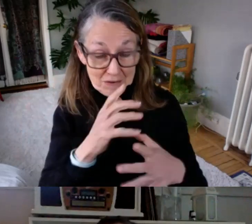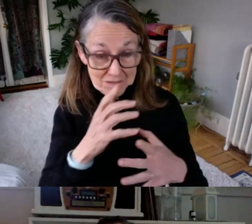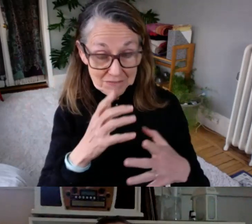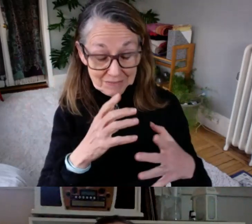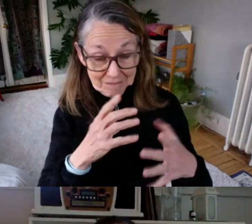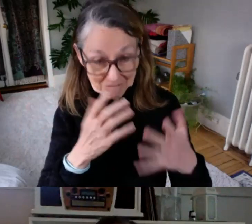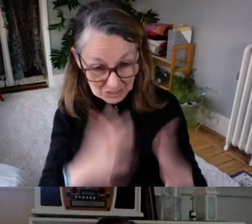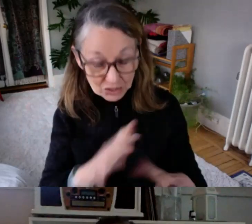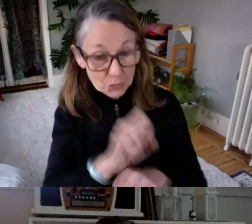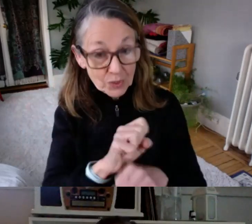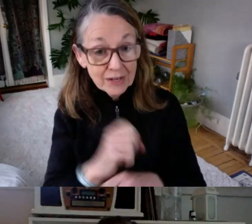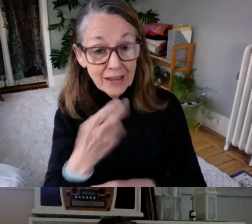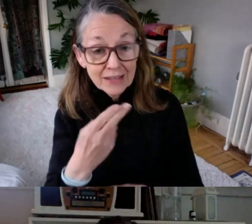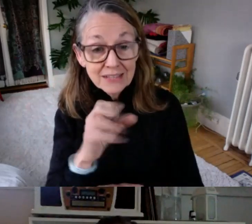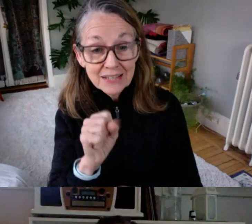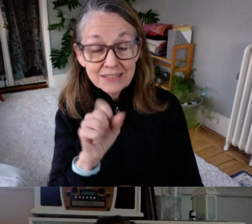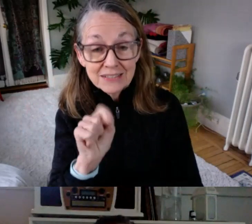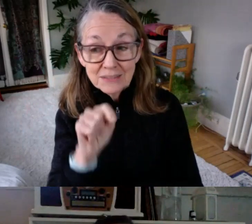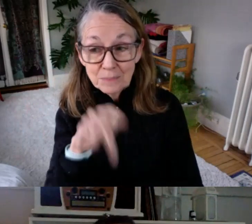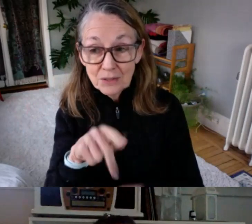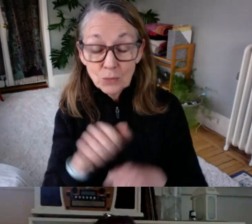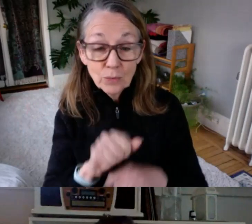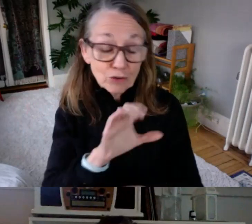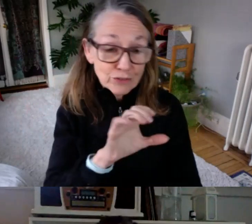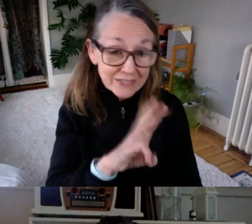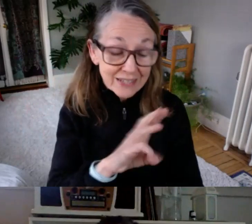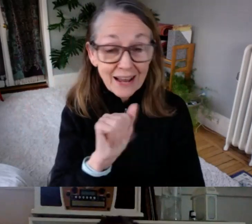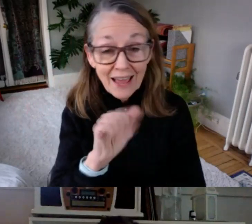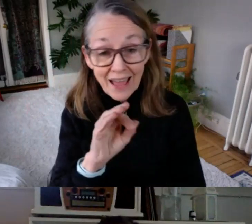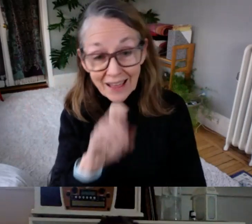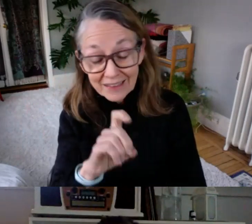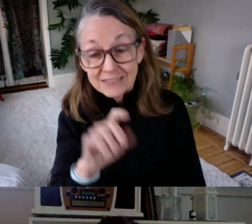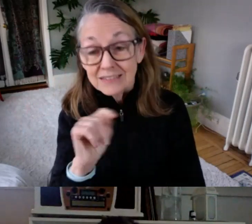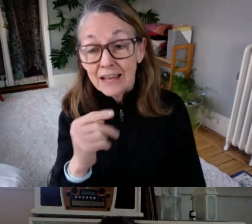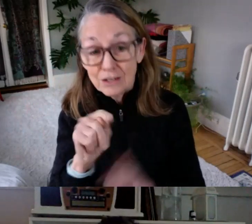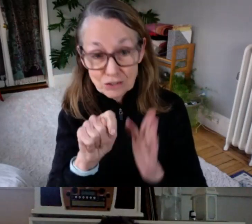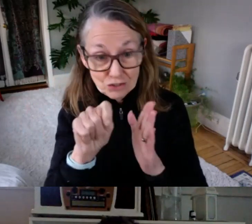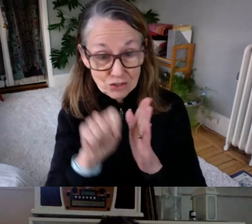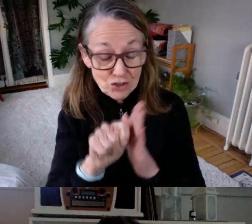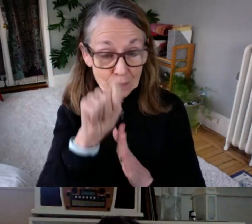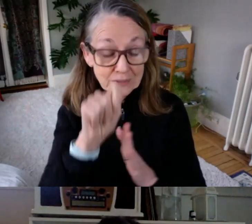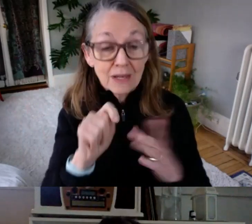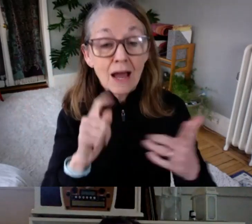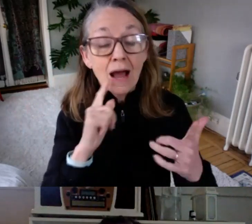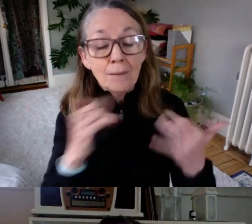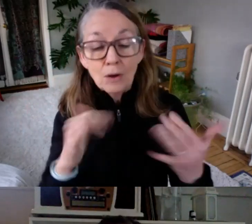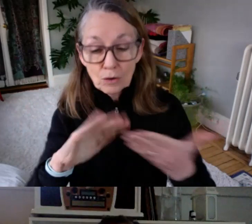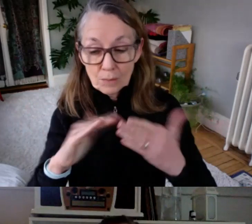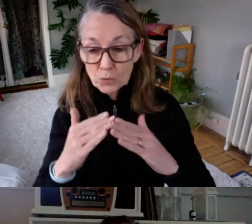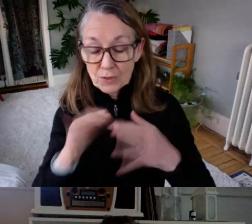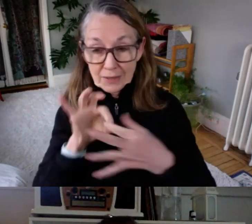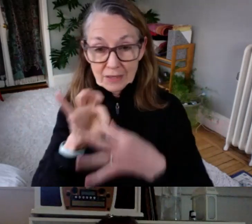HSTP with Christine, Alex, and Thomas. And I'm currently working as community liaison for the